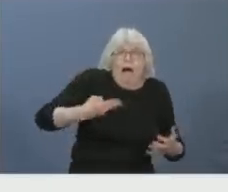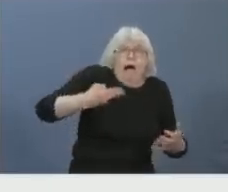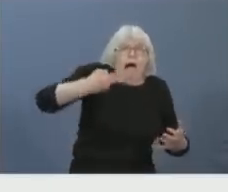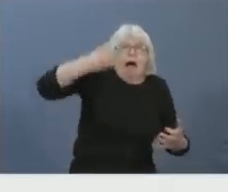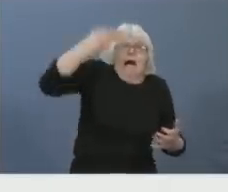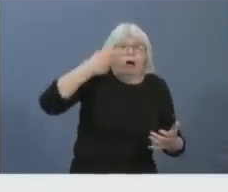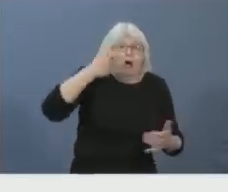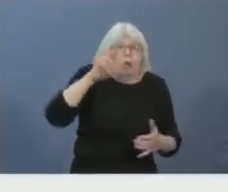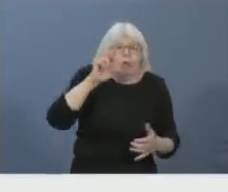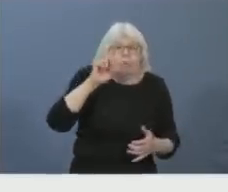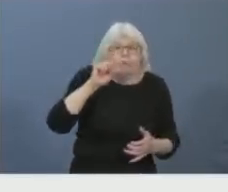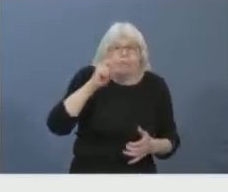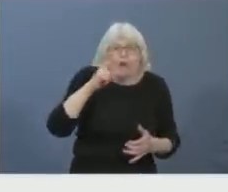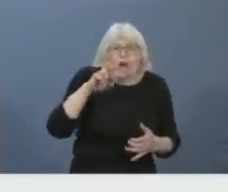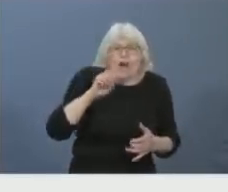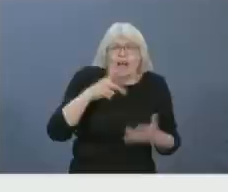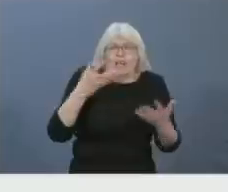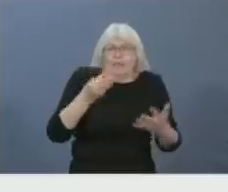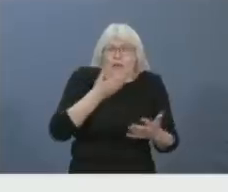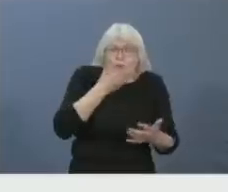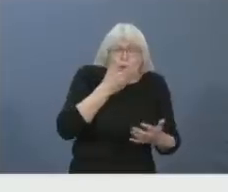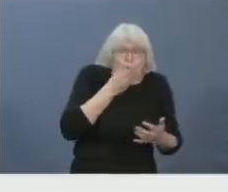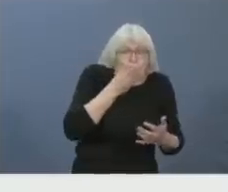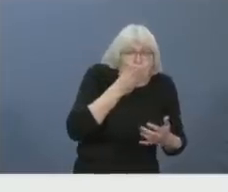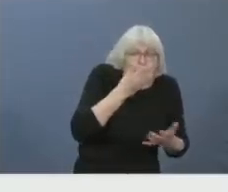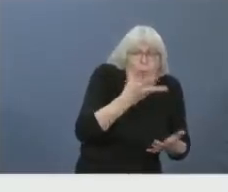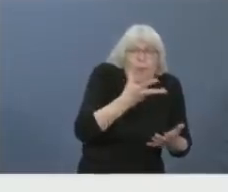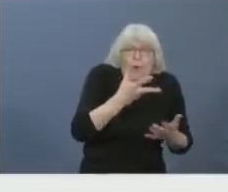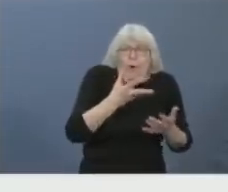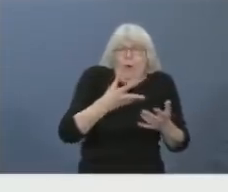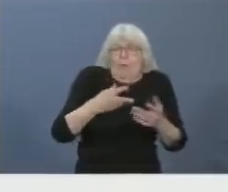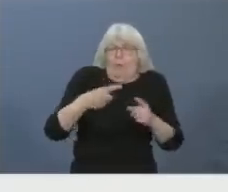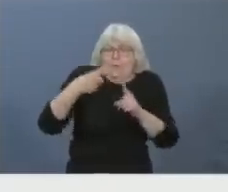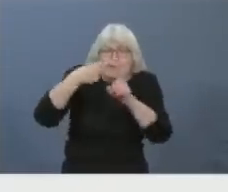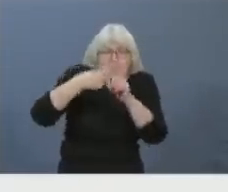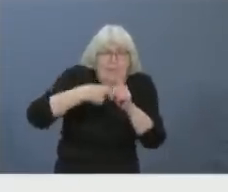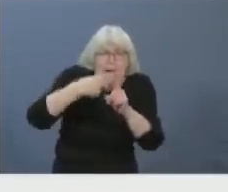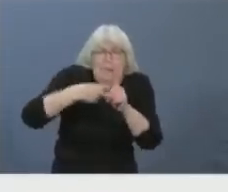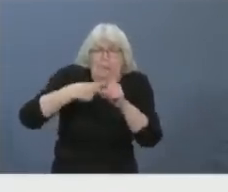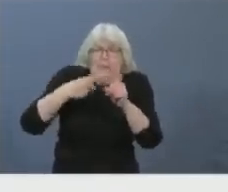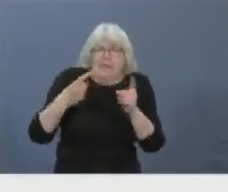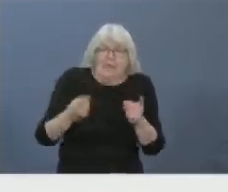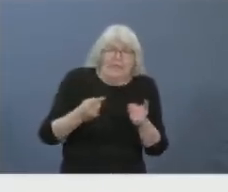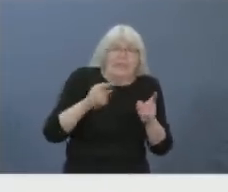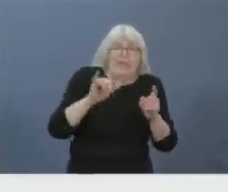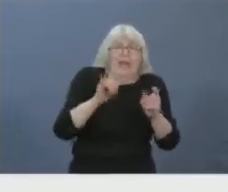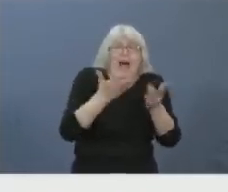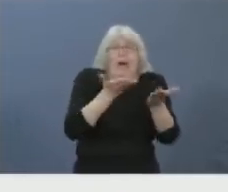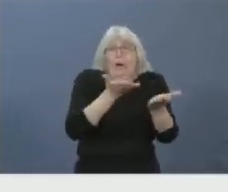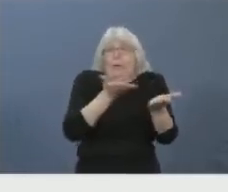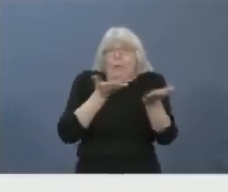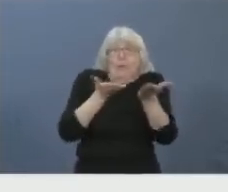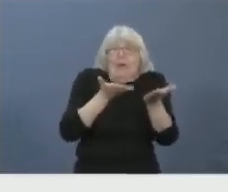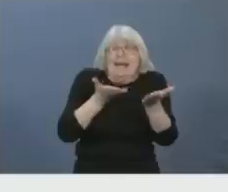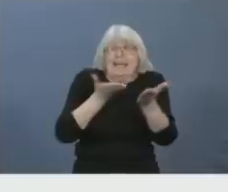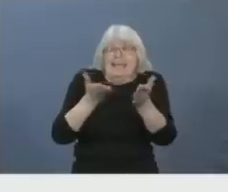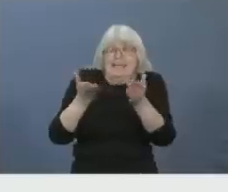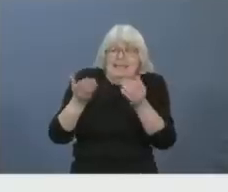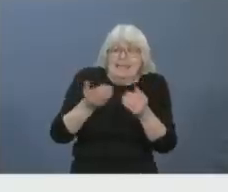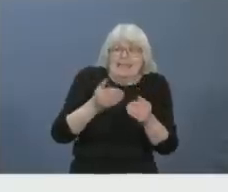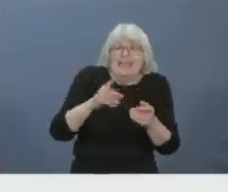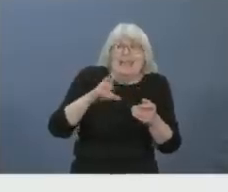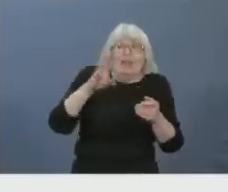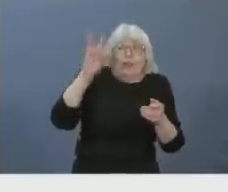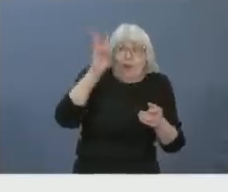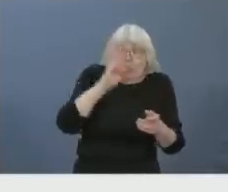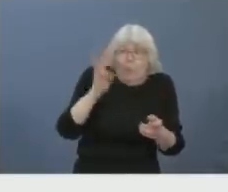saw yesterday. And some winds out of the west to southwest between